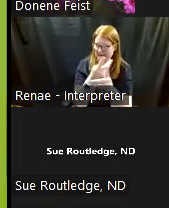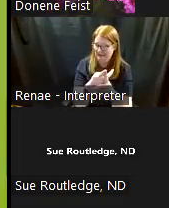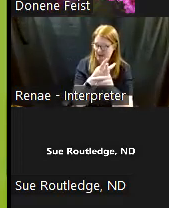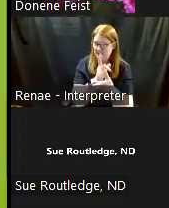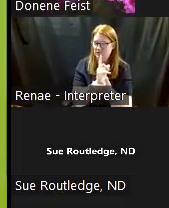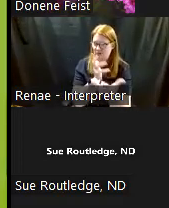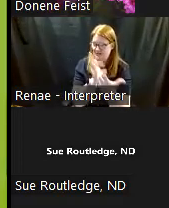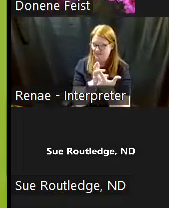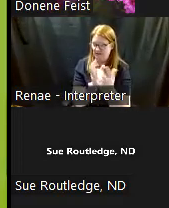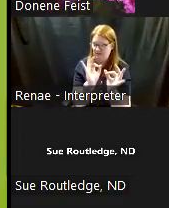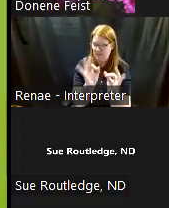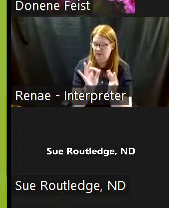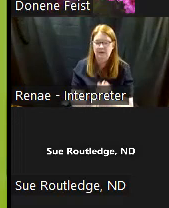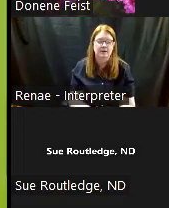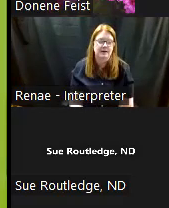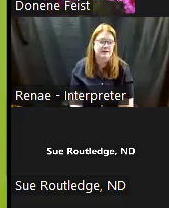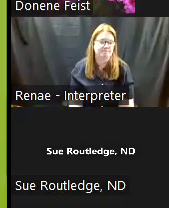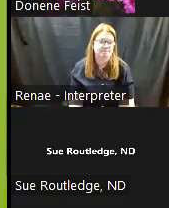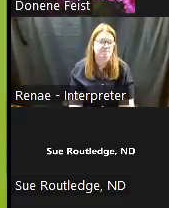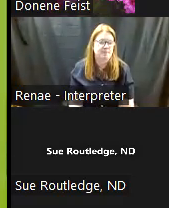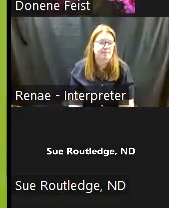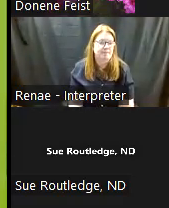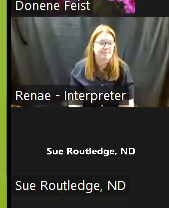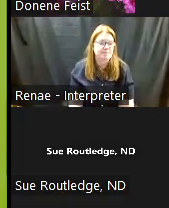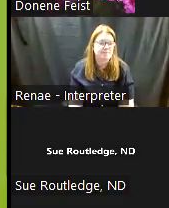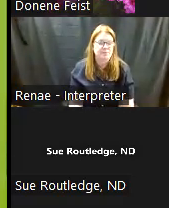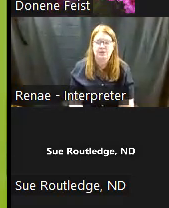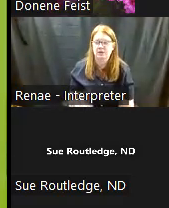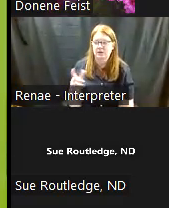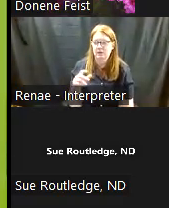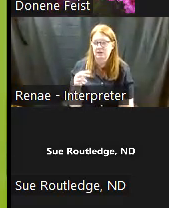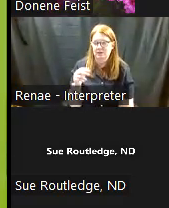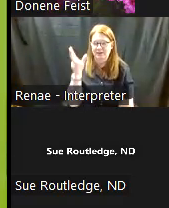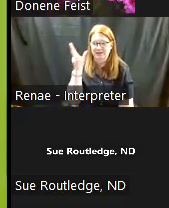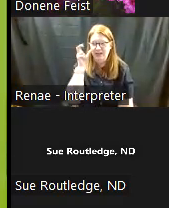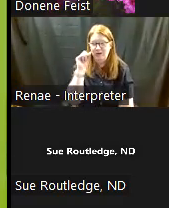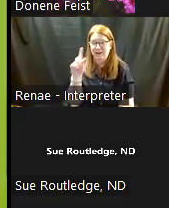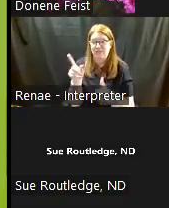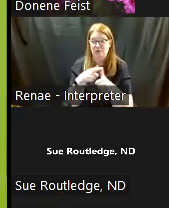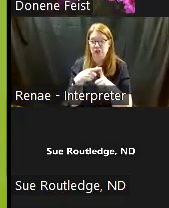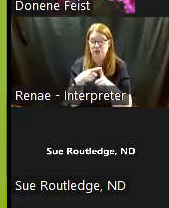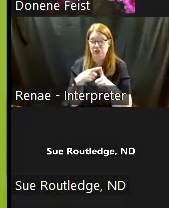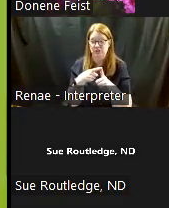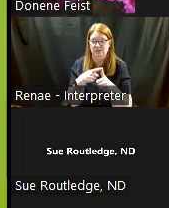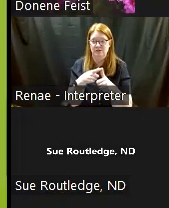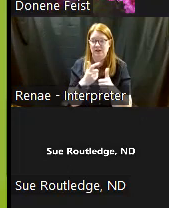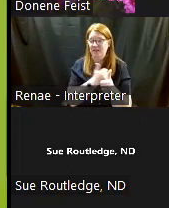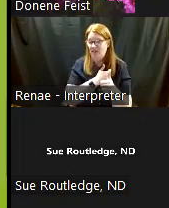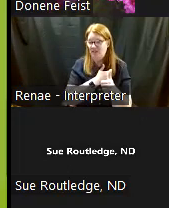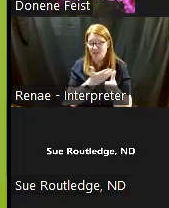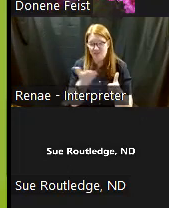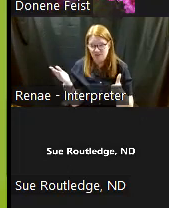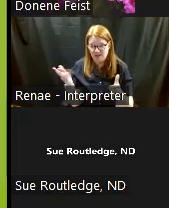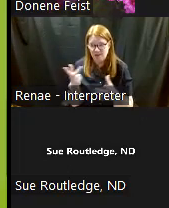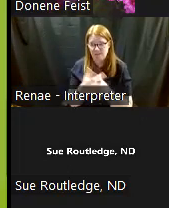fit. So I love that. Hearing First is one of the best resources available. I love their stuff. Both of